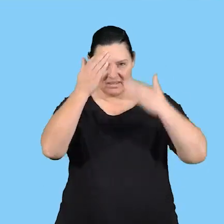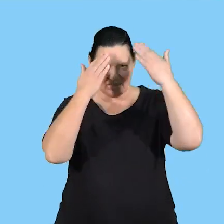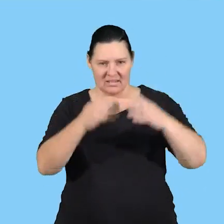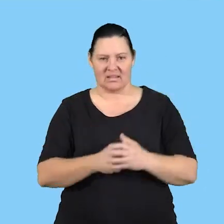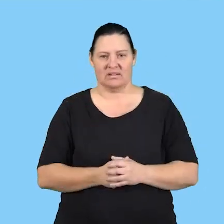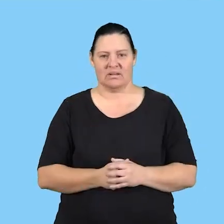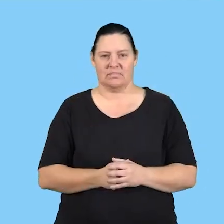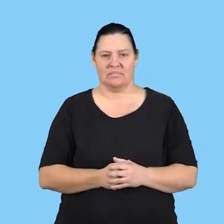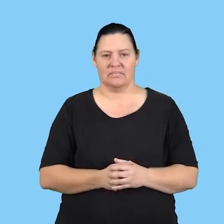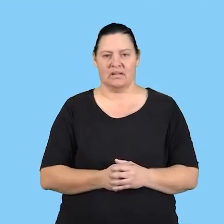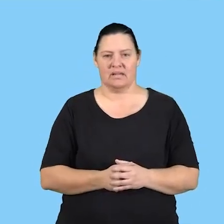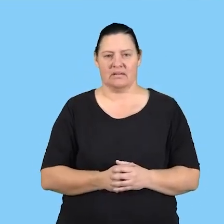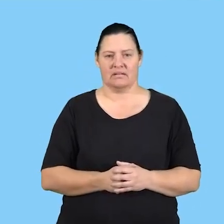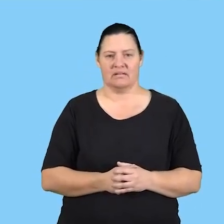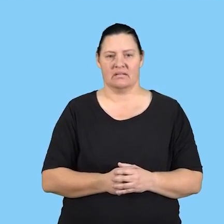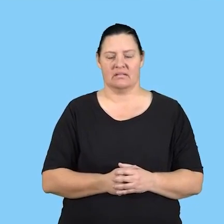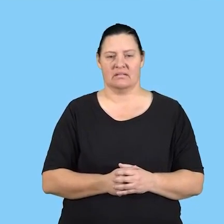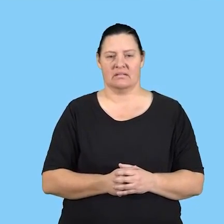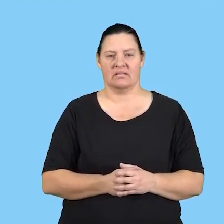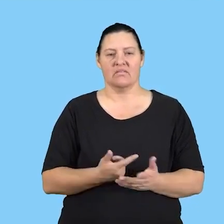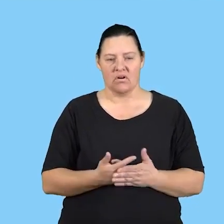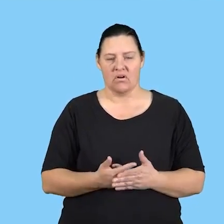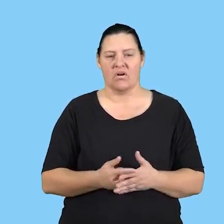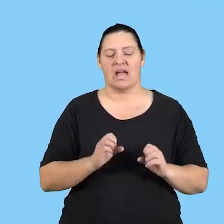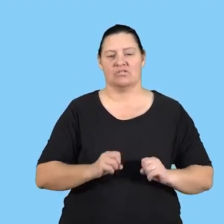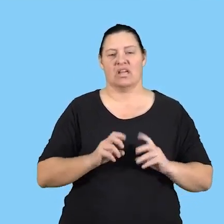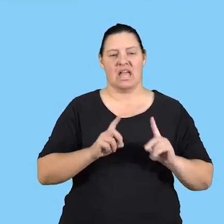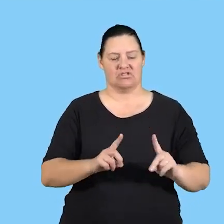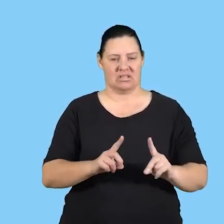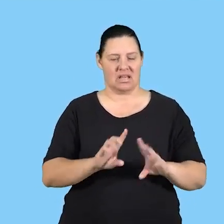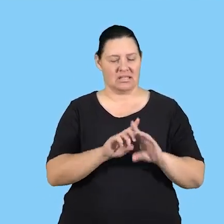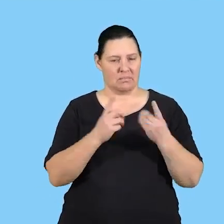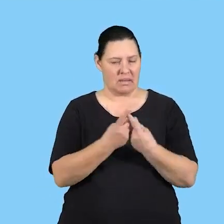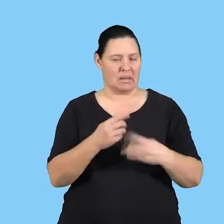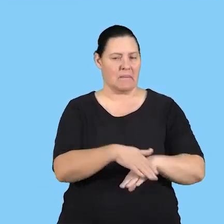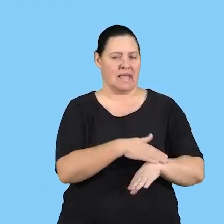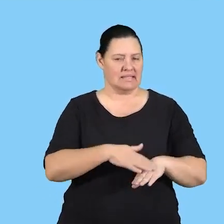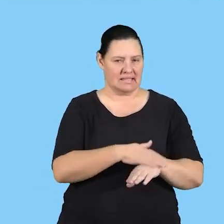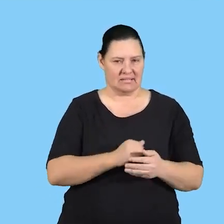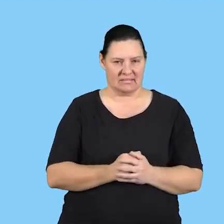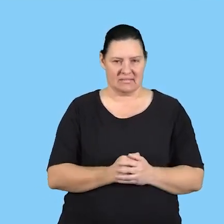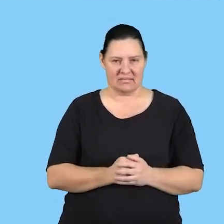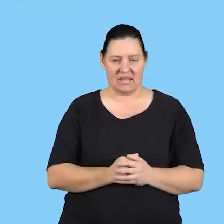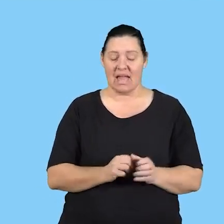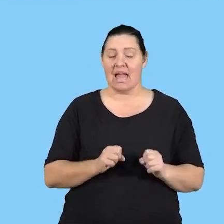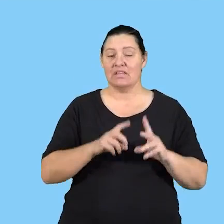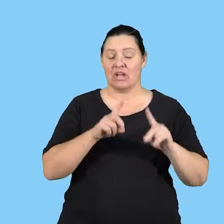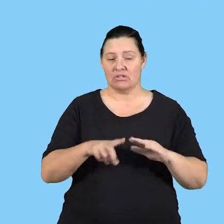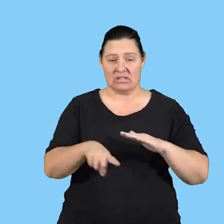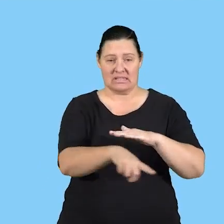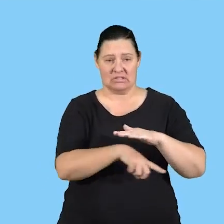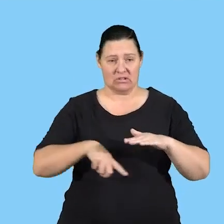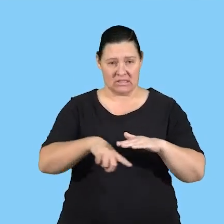Good day, colleagues from provincial education departments, education